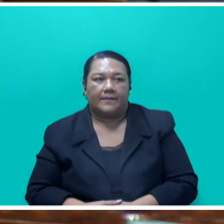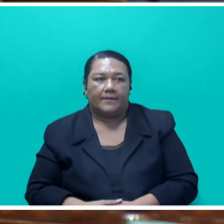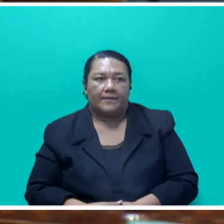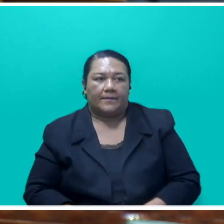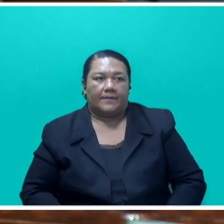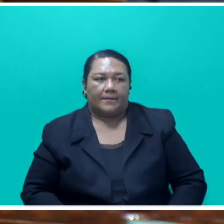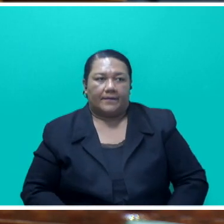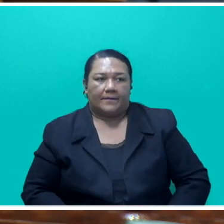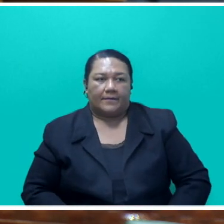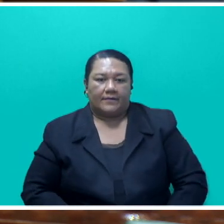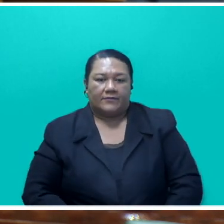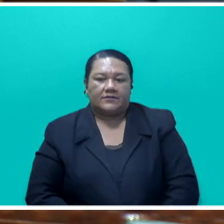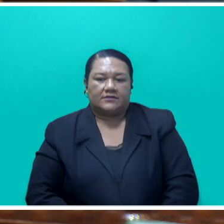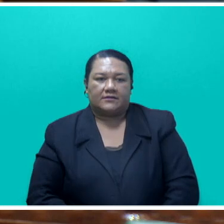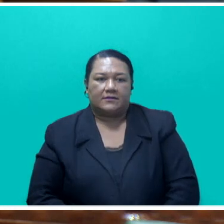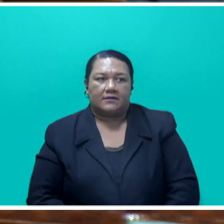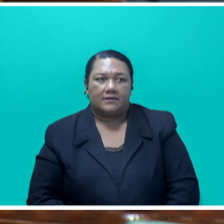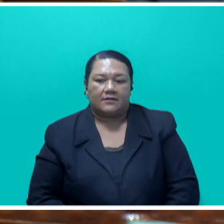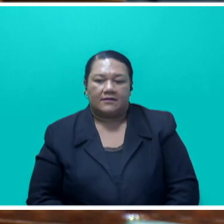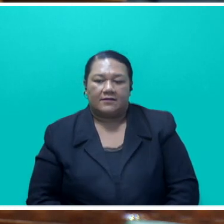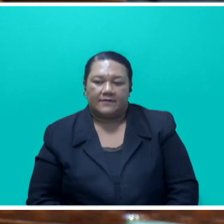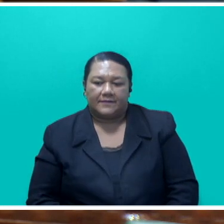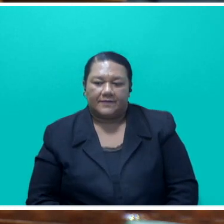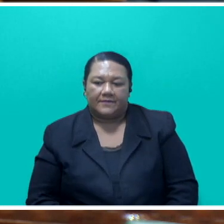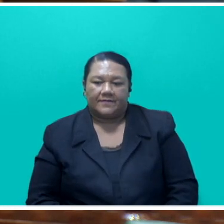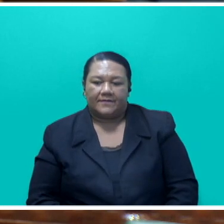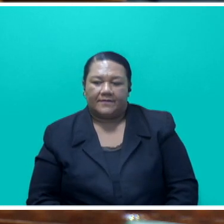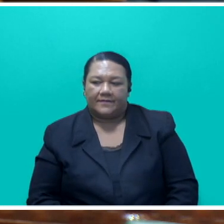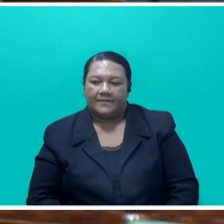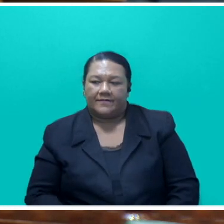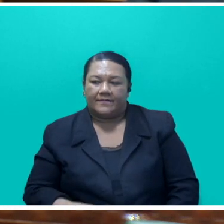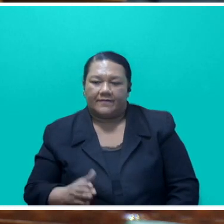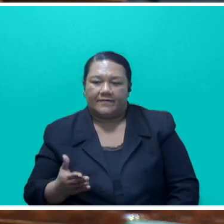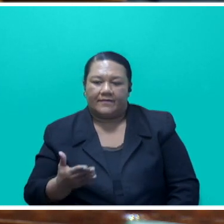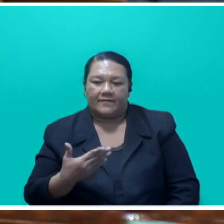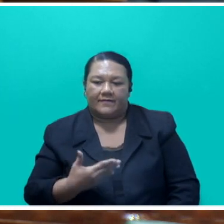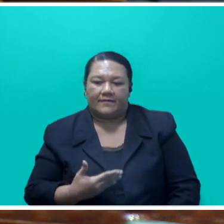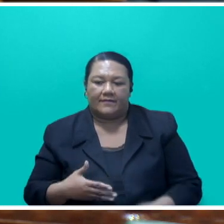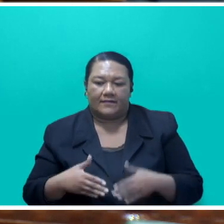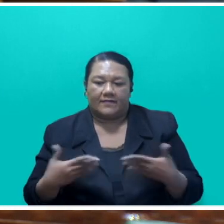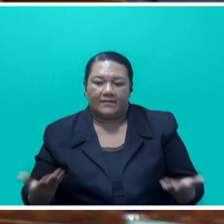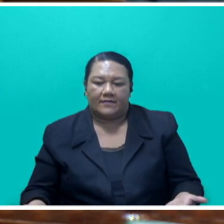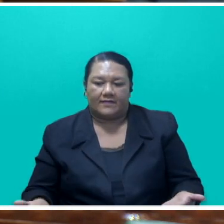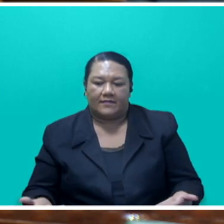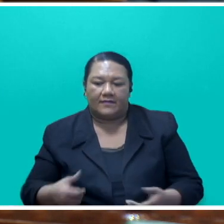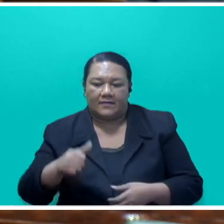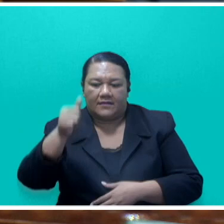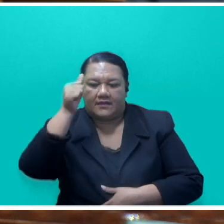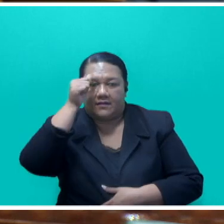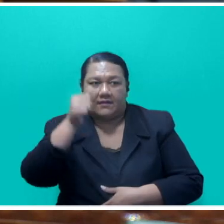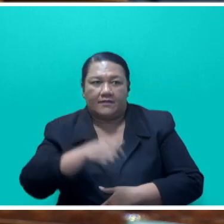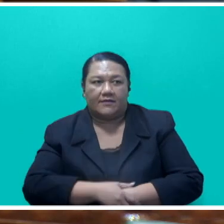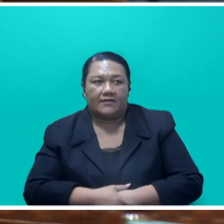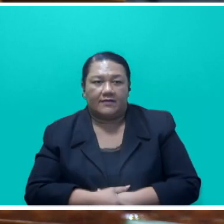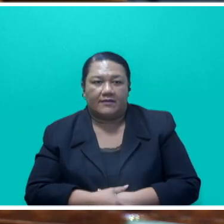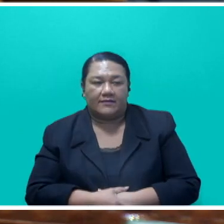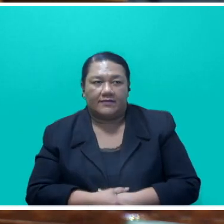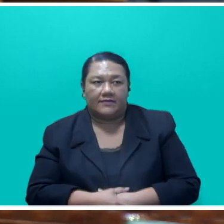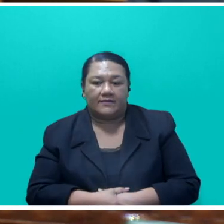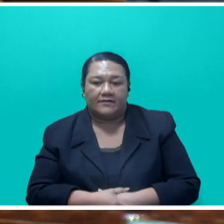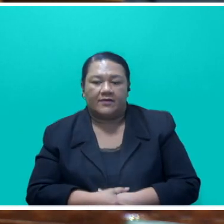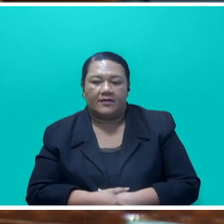and the new administration has commenced its work with a mandate of the people." Unquote. Mr. Speaker, that mandate and the